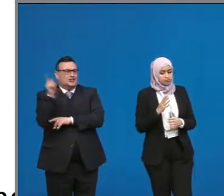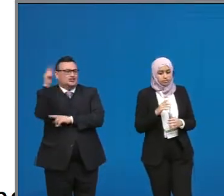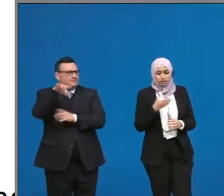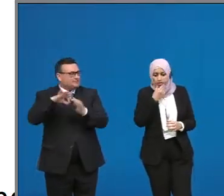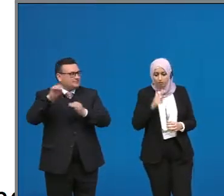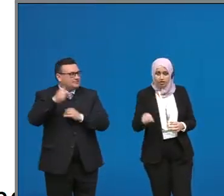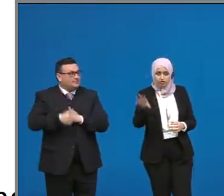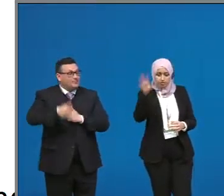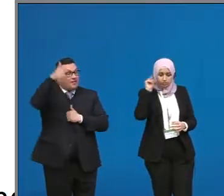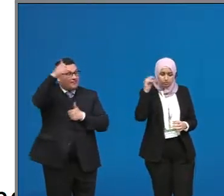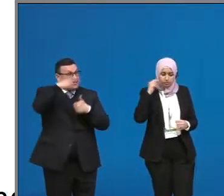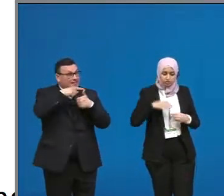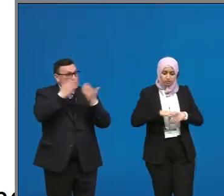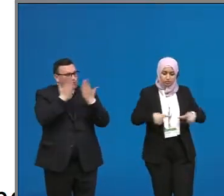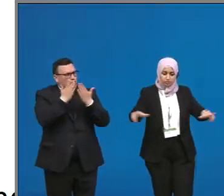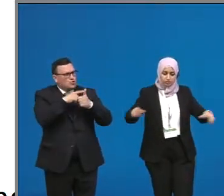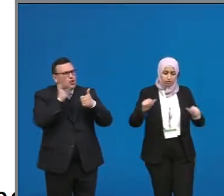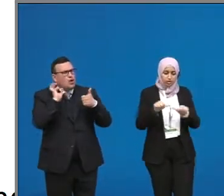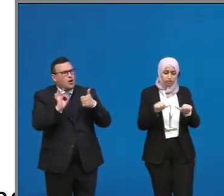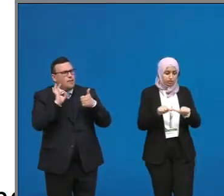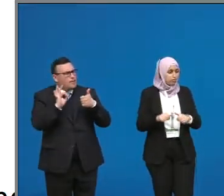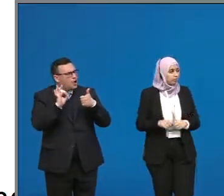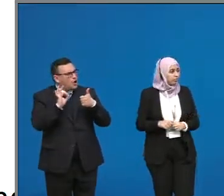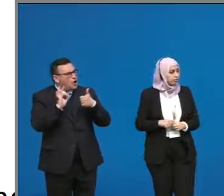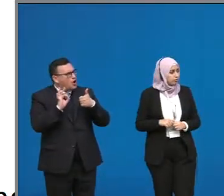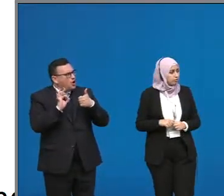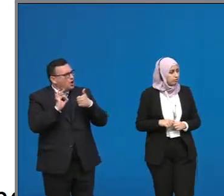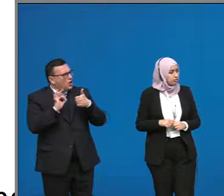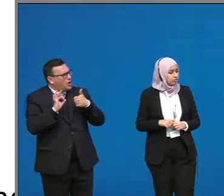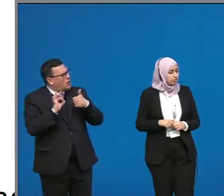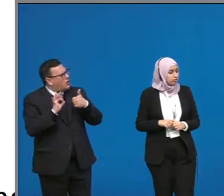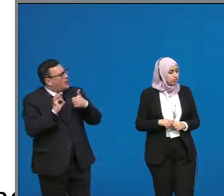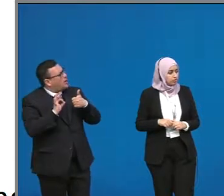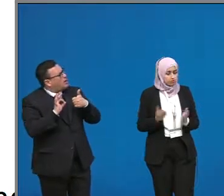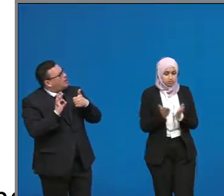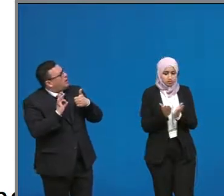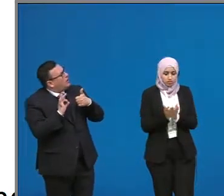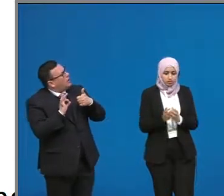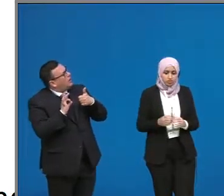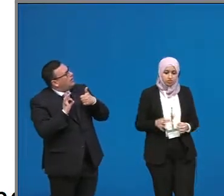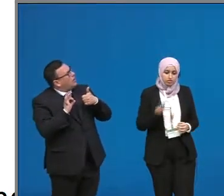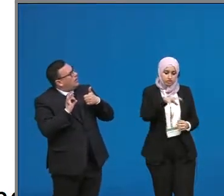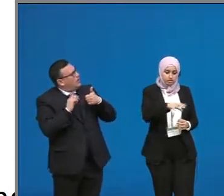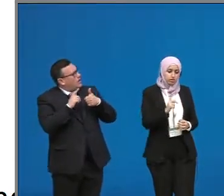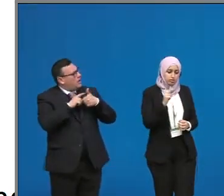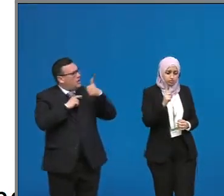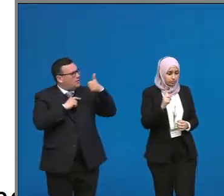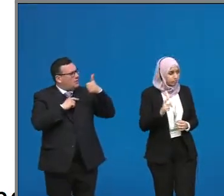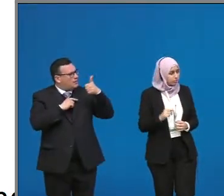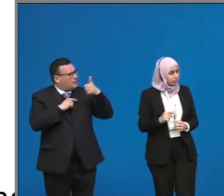first case study is an Erasmus Plus project, which is a big EU